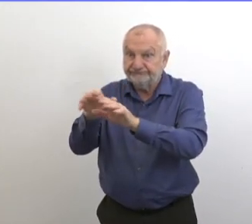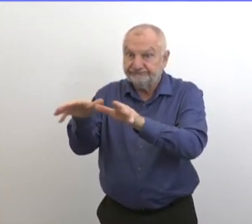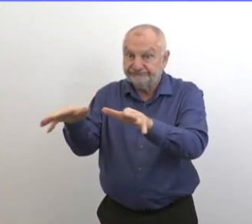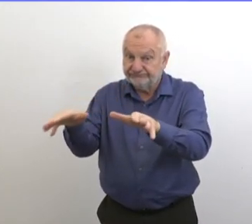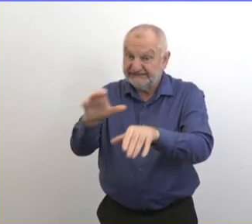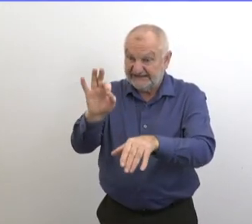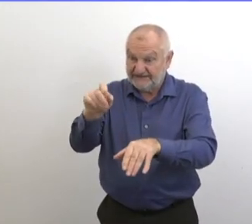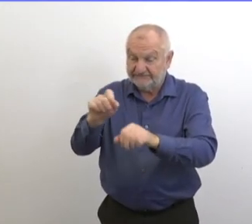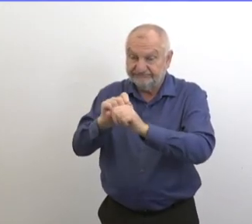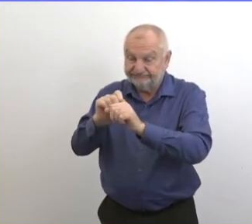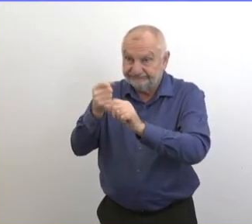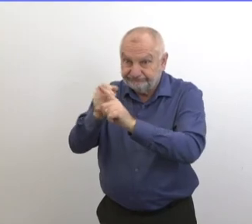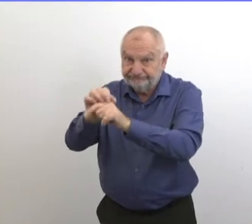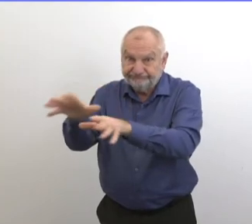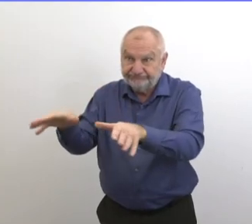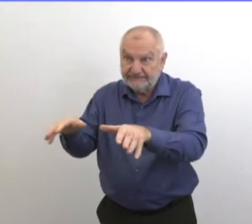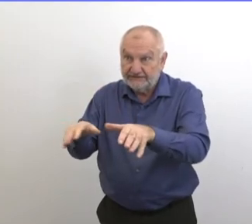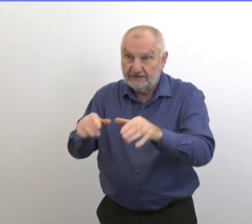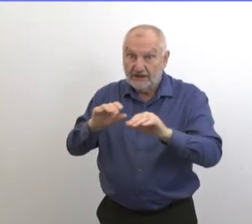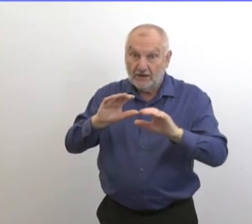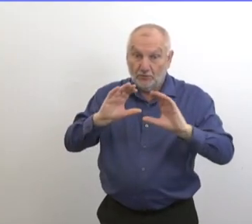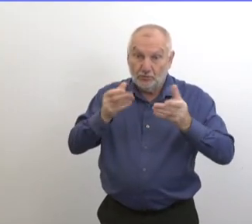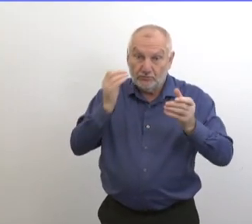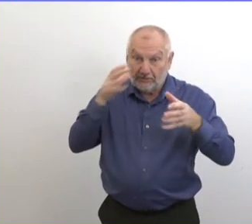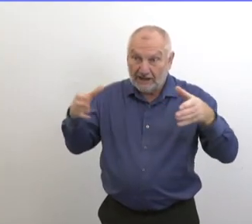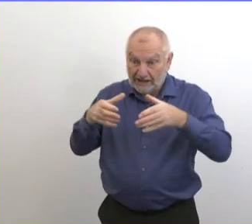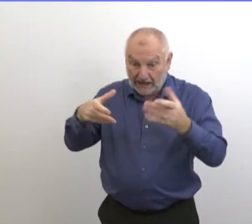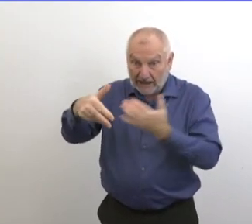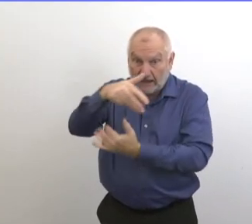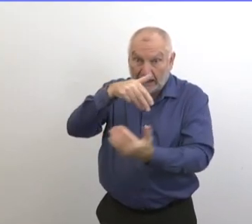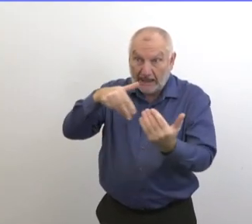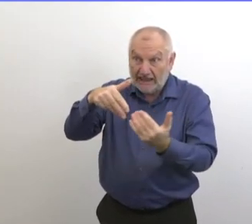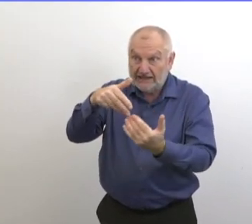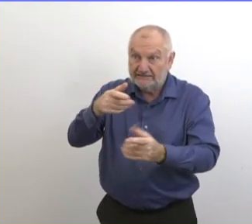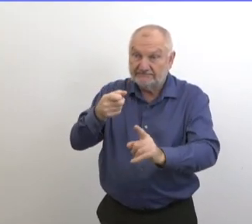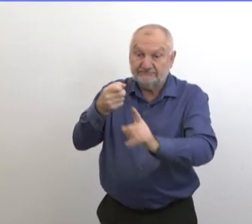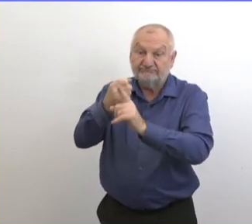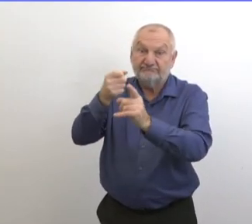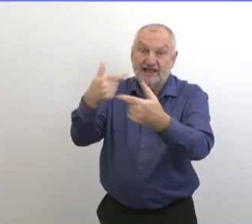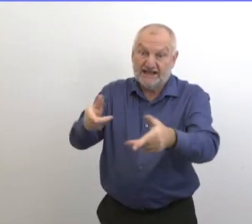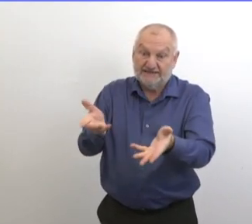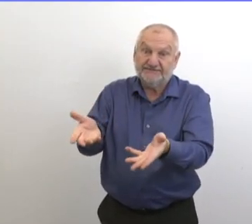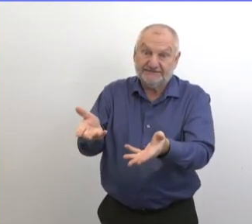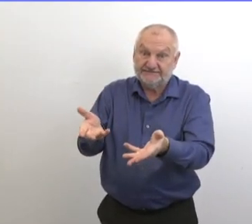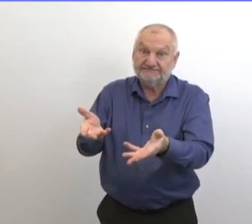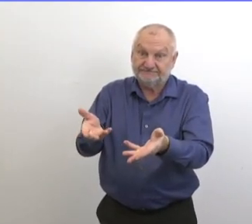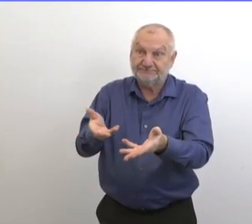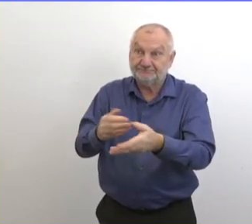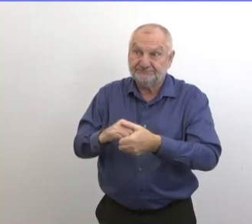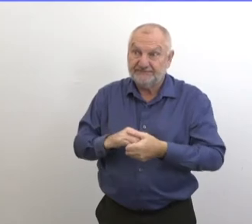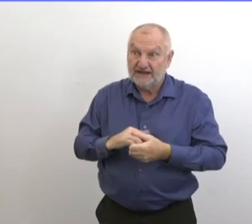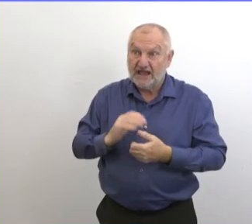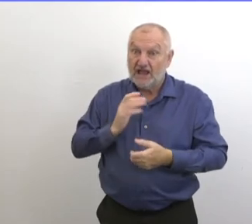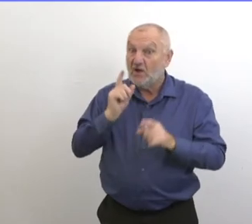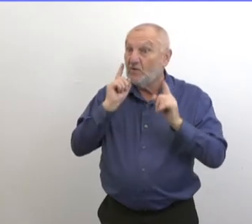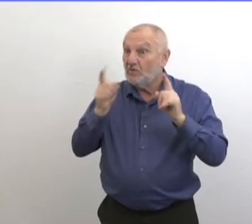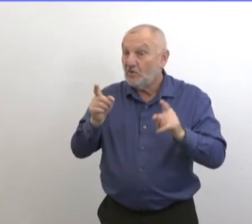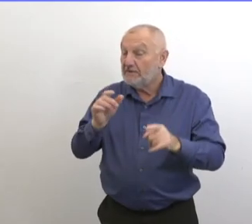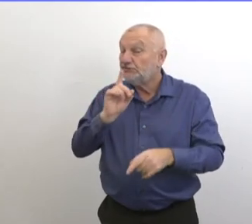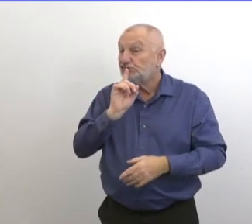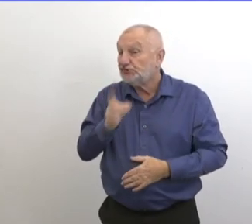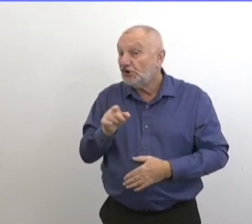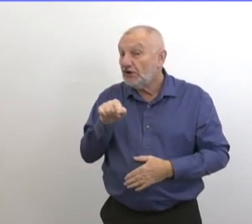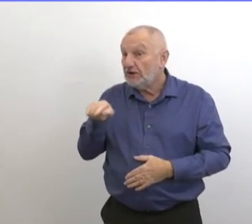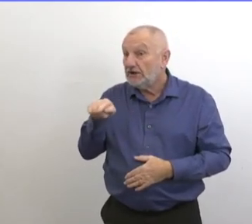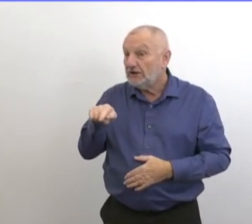seeing that around the world, and what we're doing is trying to take a proactive approach here to ensure that we have the necessary supports in place